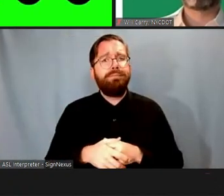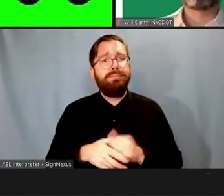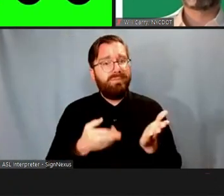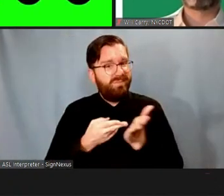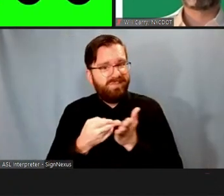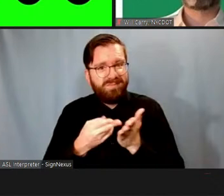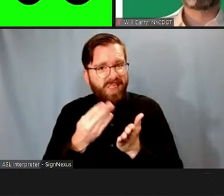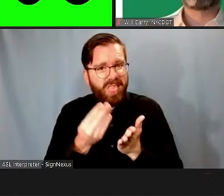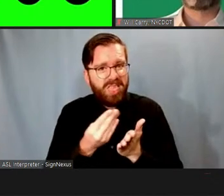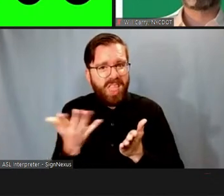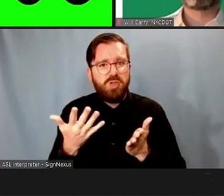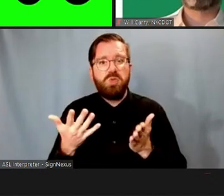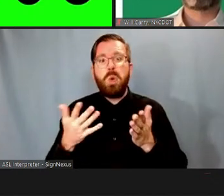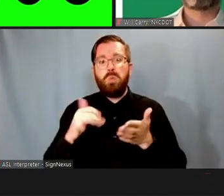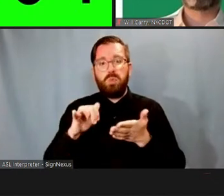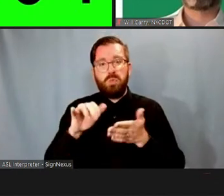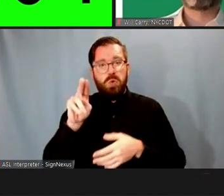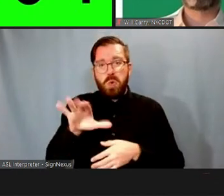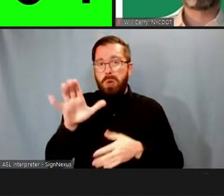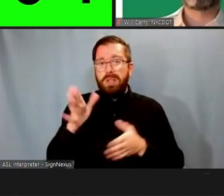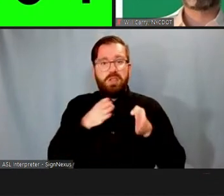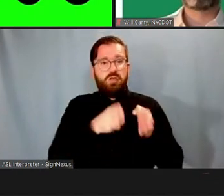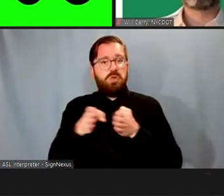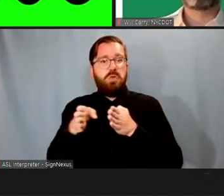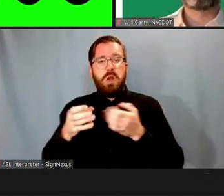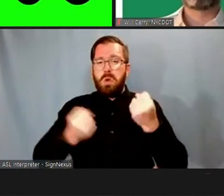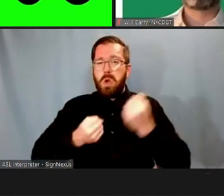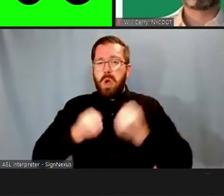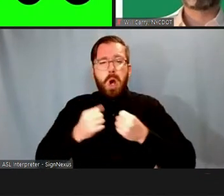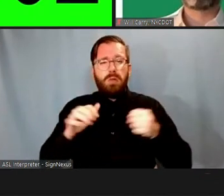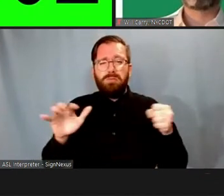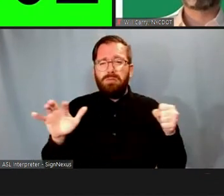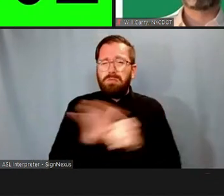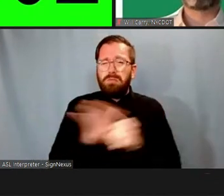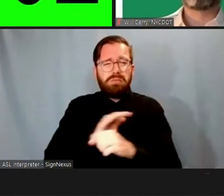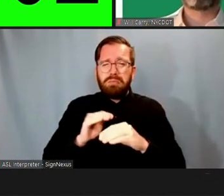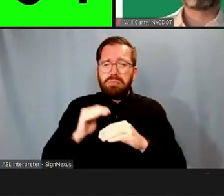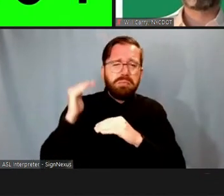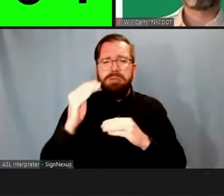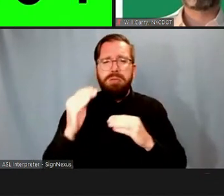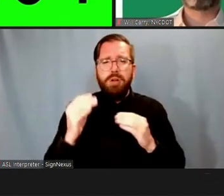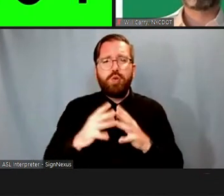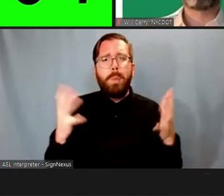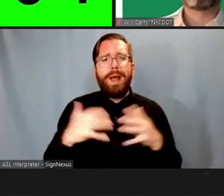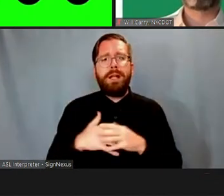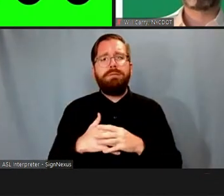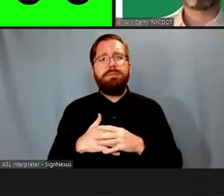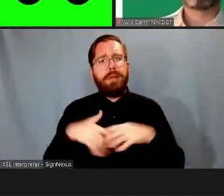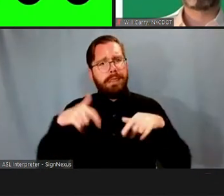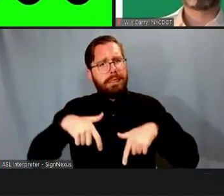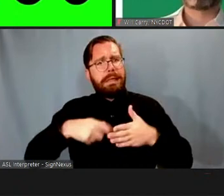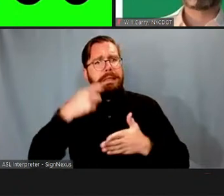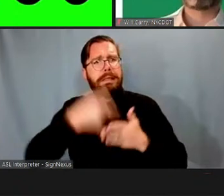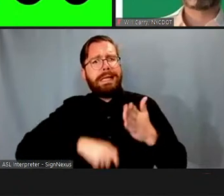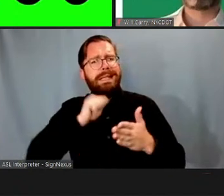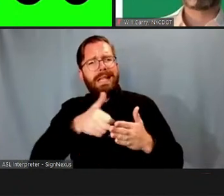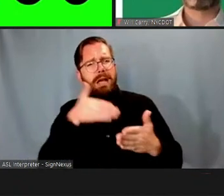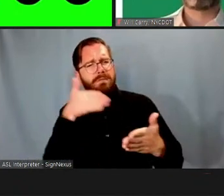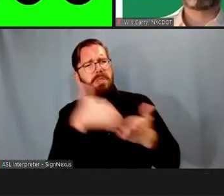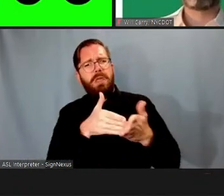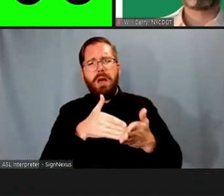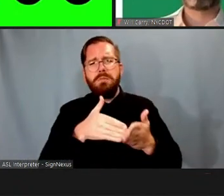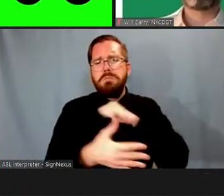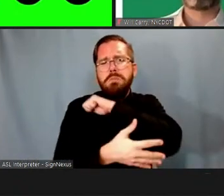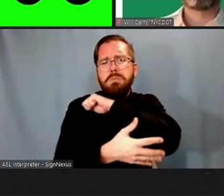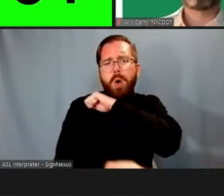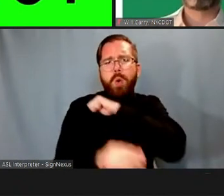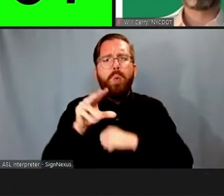new york city streets congestion pricing is not just another tool and certainly not a tax on the poor it is a means by which we